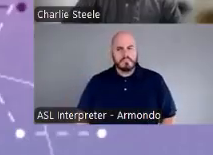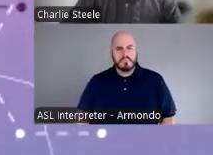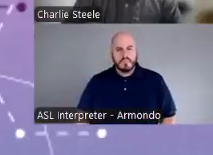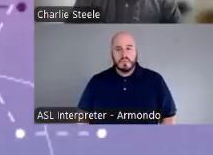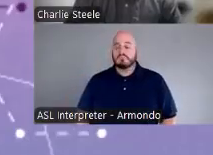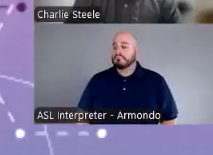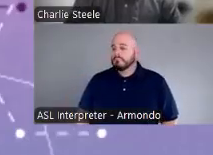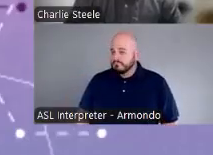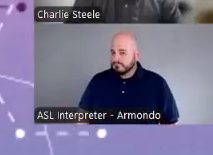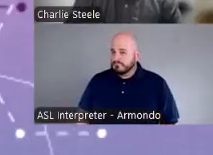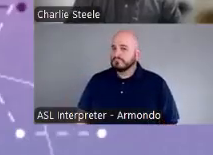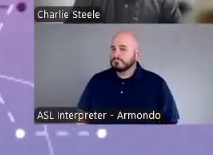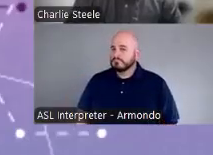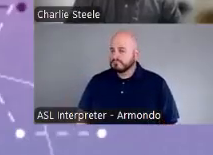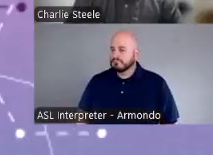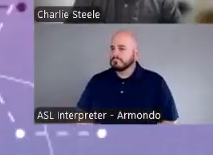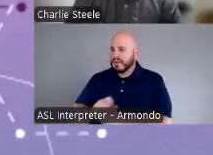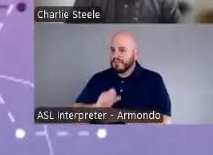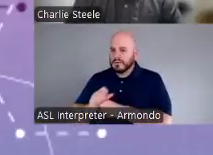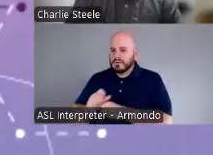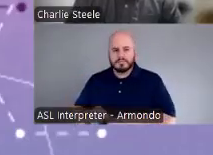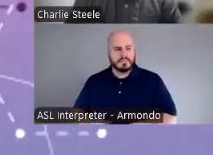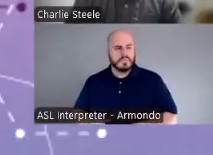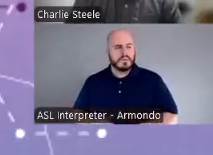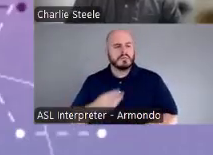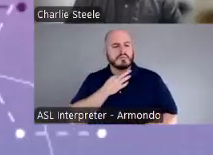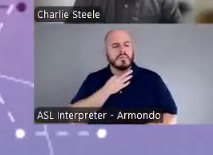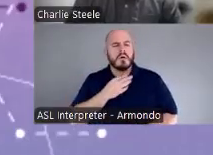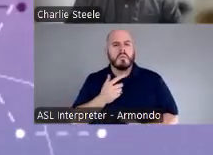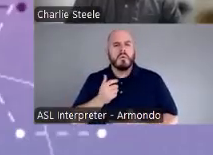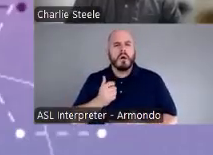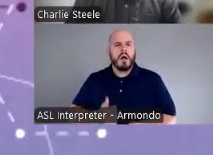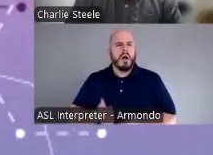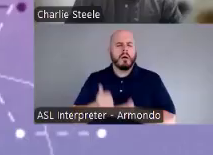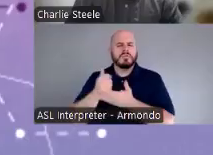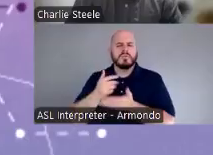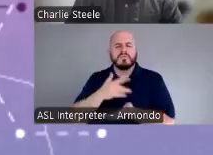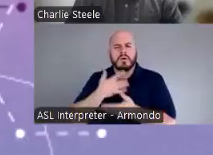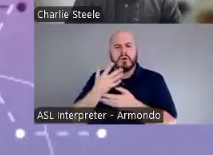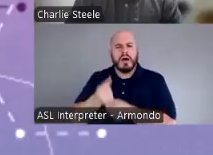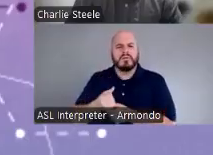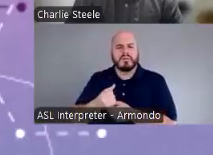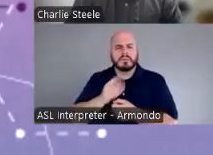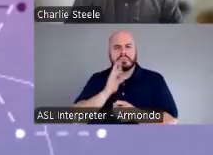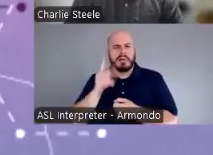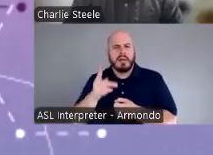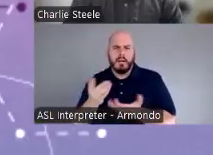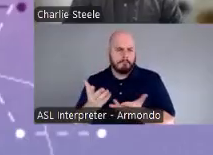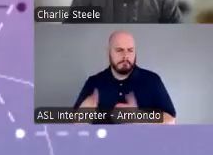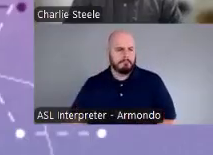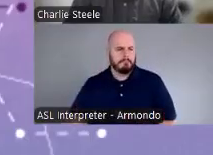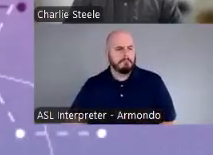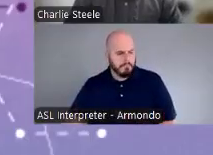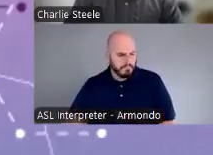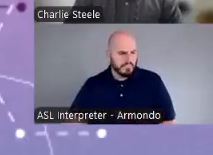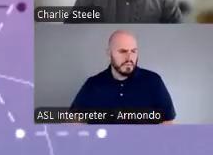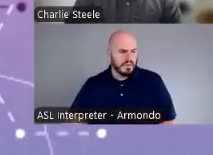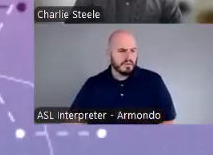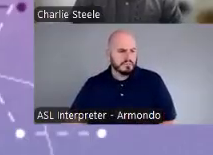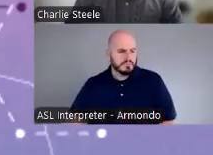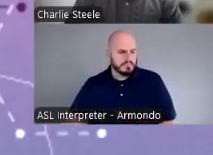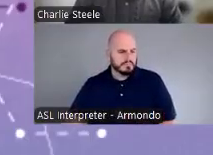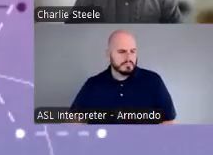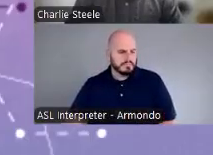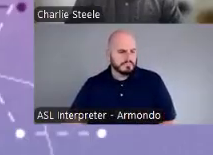Definitely. What helps you feel confident to speak up or share your own ideas about your care? Yeah, so for